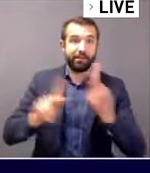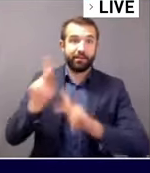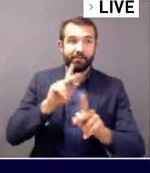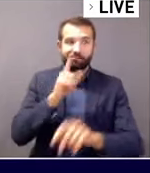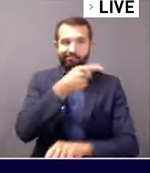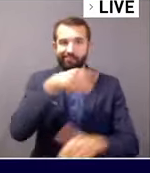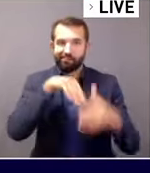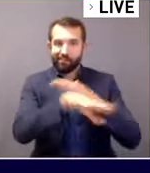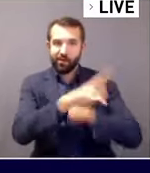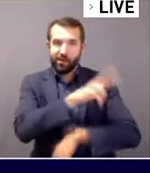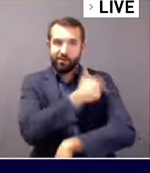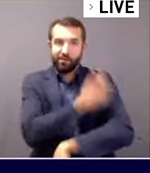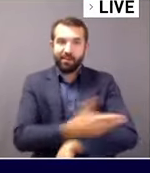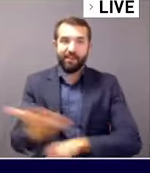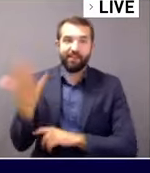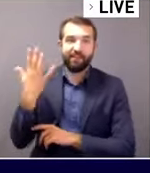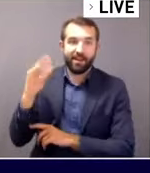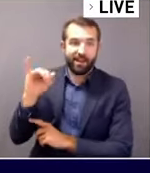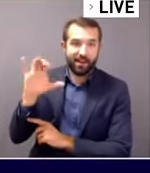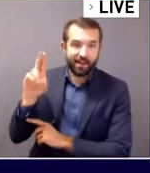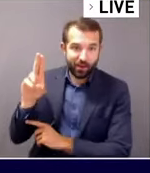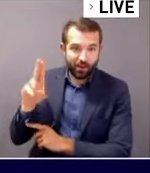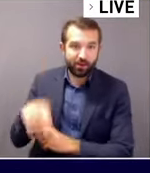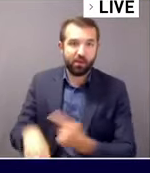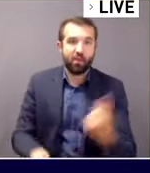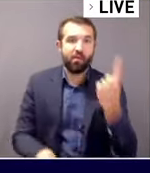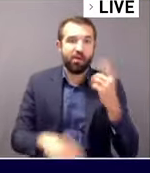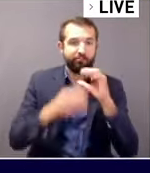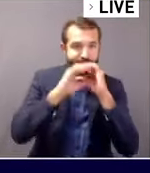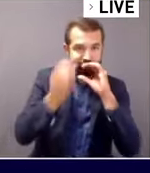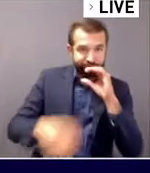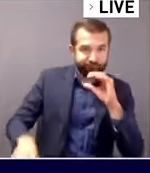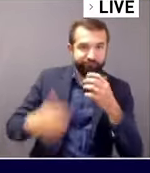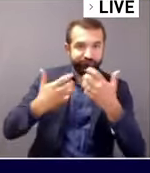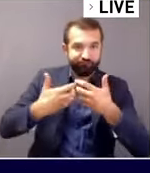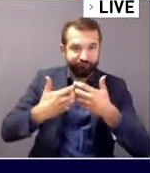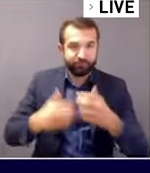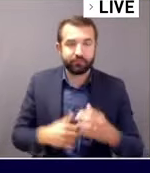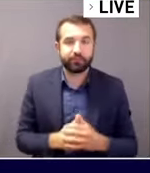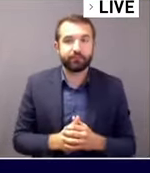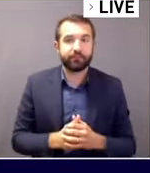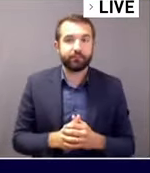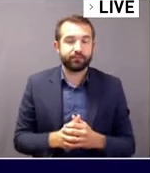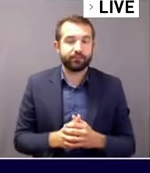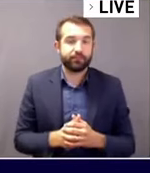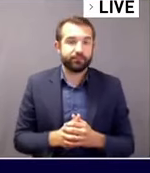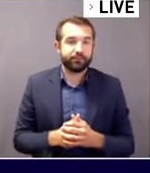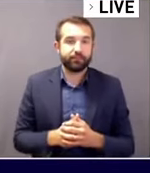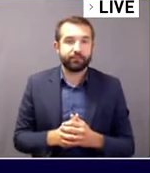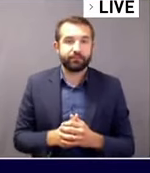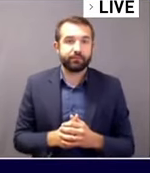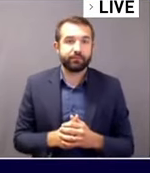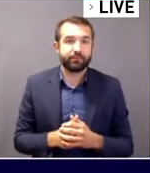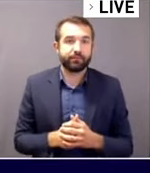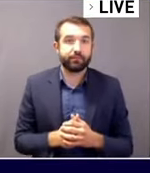the ICU, 1 of whom is on a ventilator. Overall across the state, there have